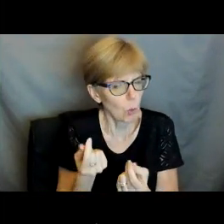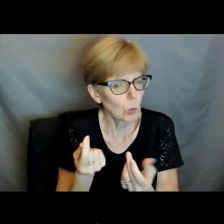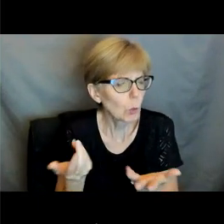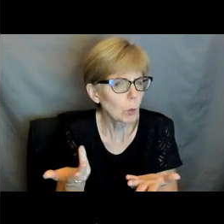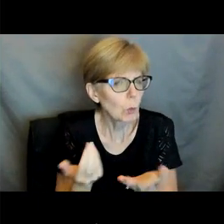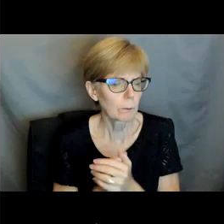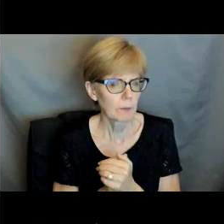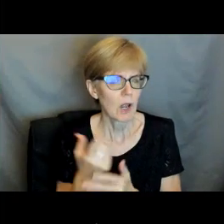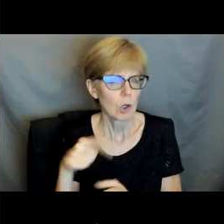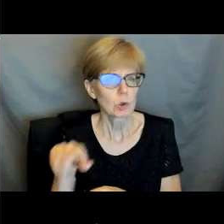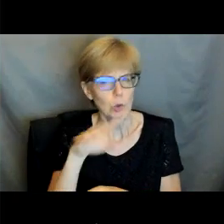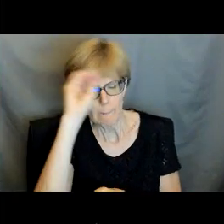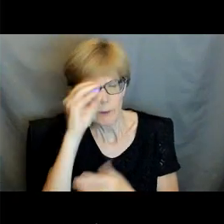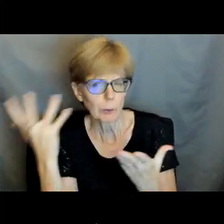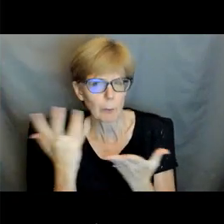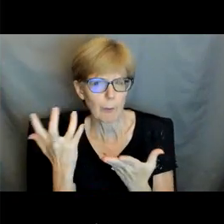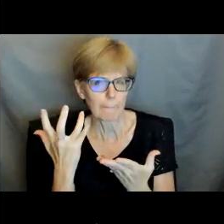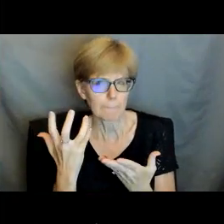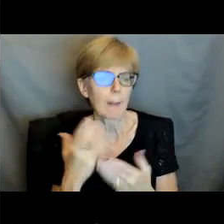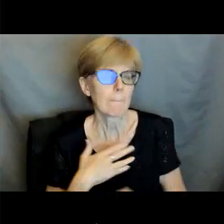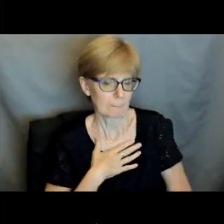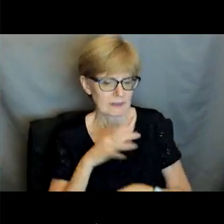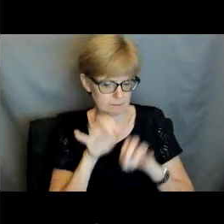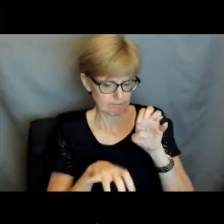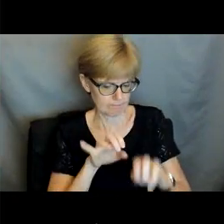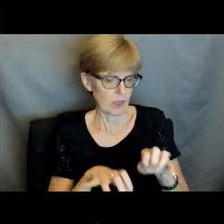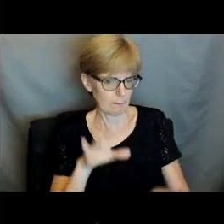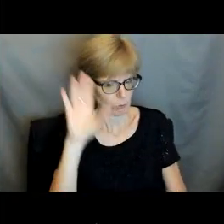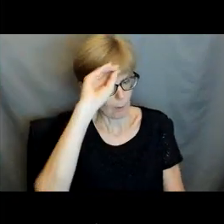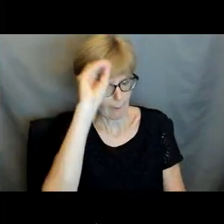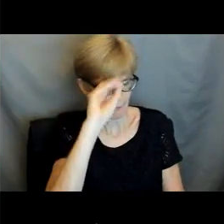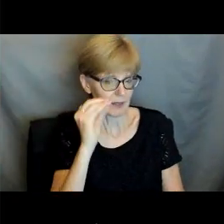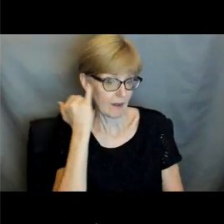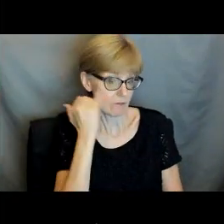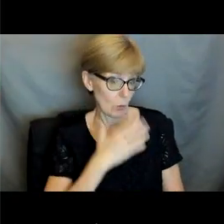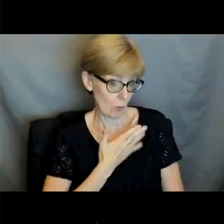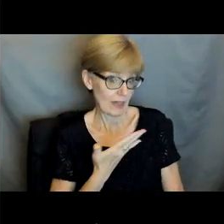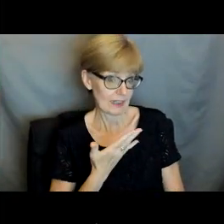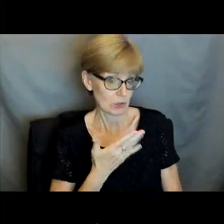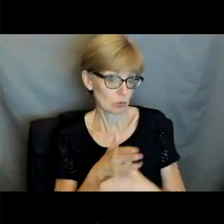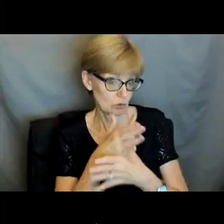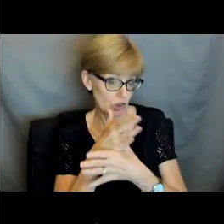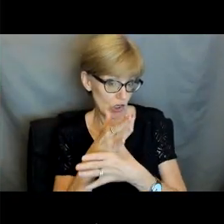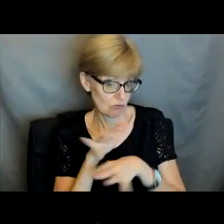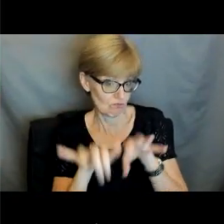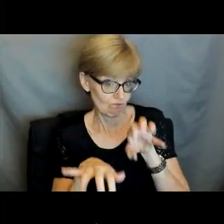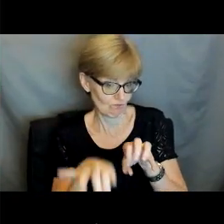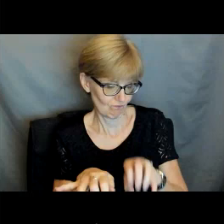I'd love to see some of your thoughts if anyone is willing to share.